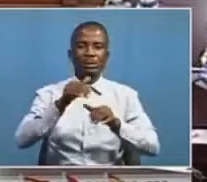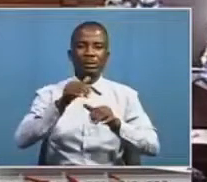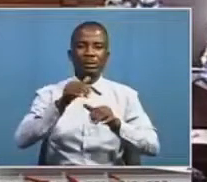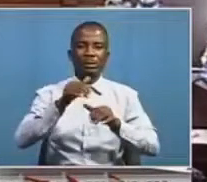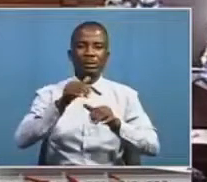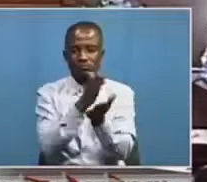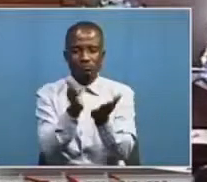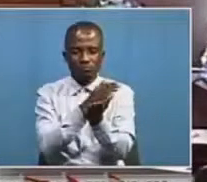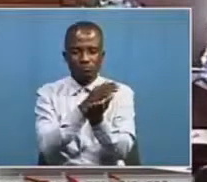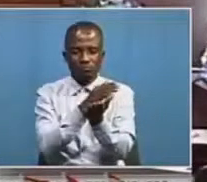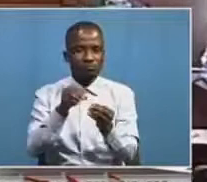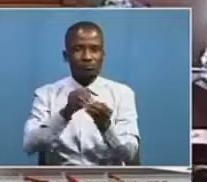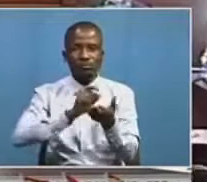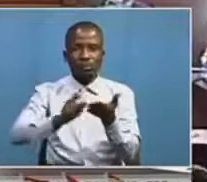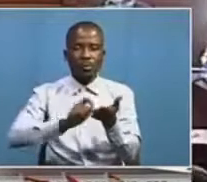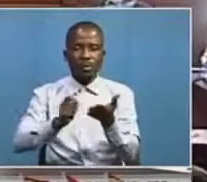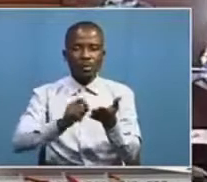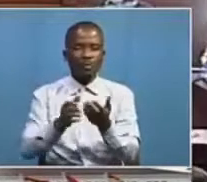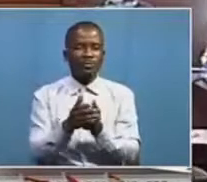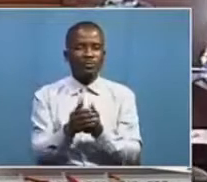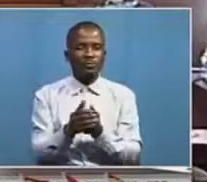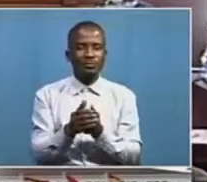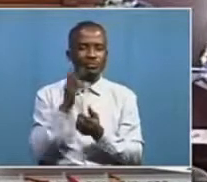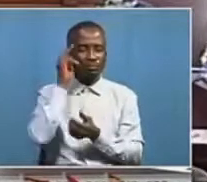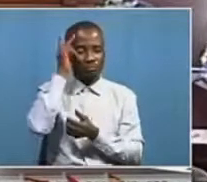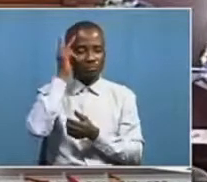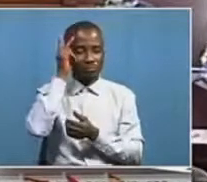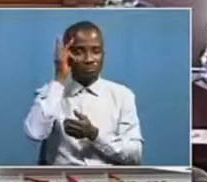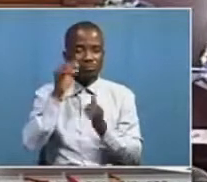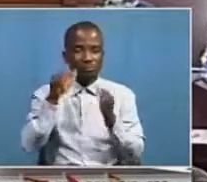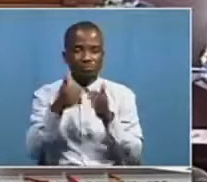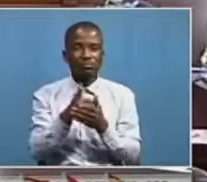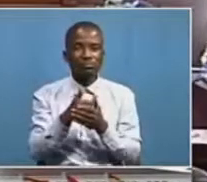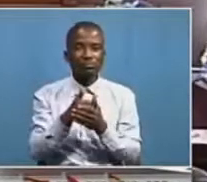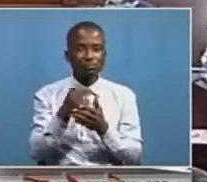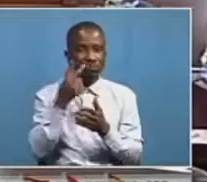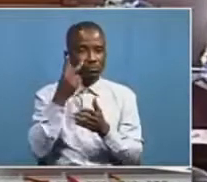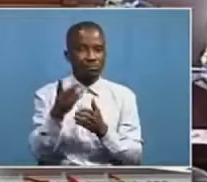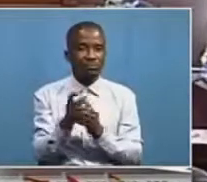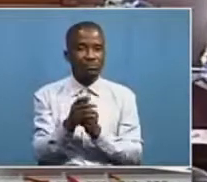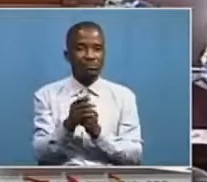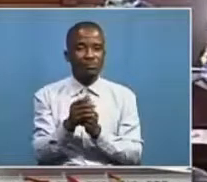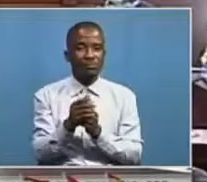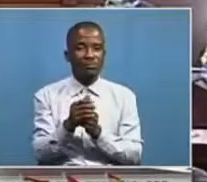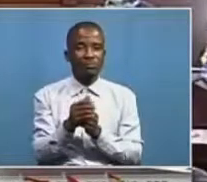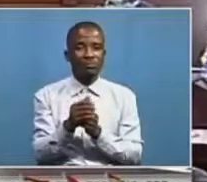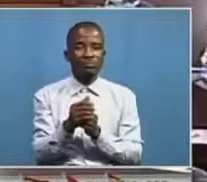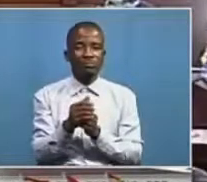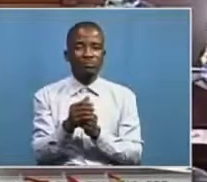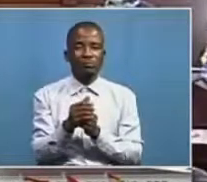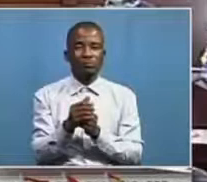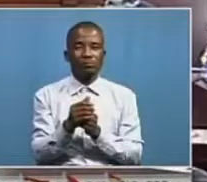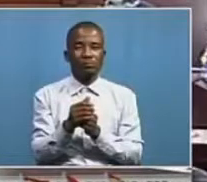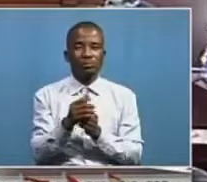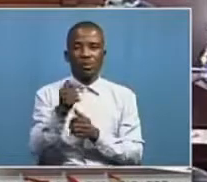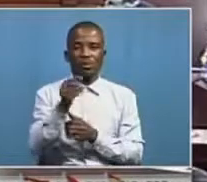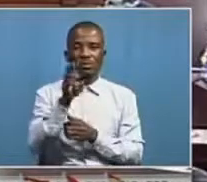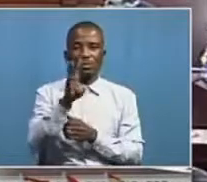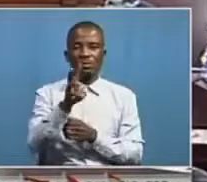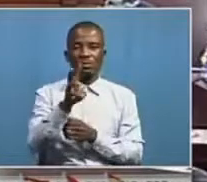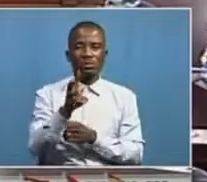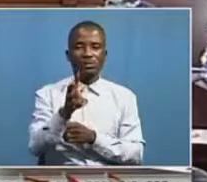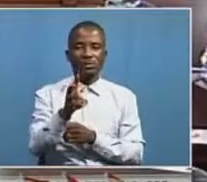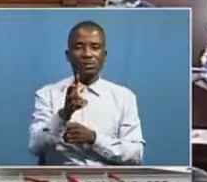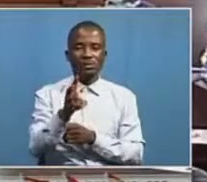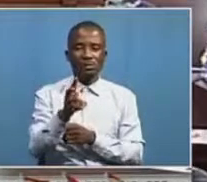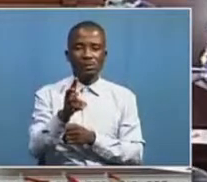and 29 of the petition, which for purposes of emphasis are reproduced as follows. 26. The